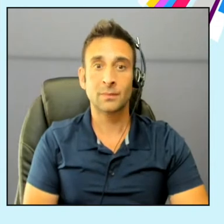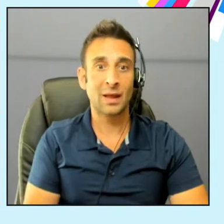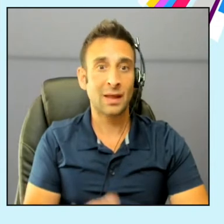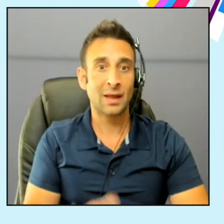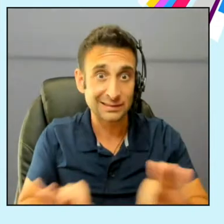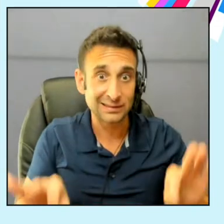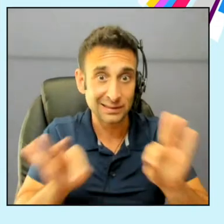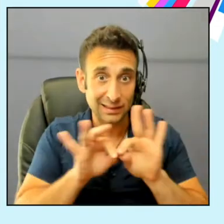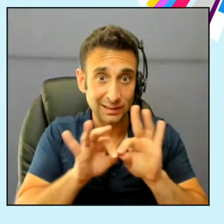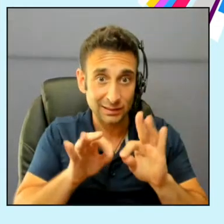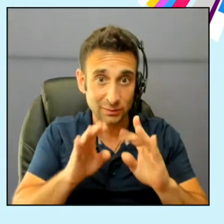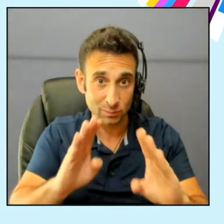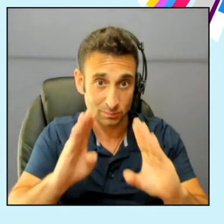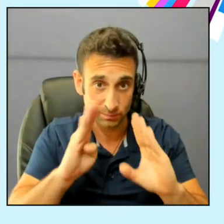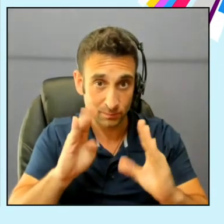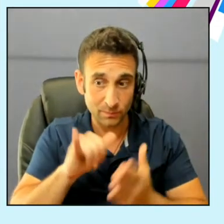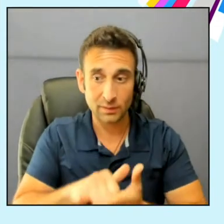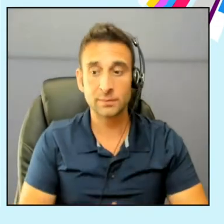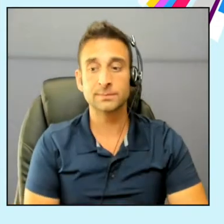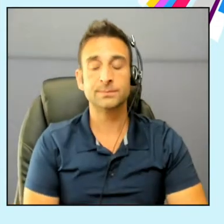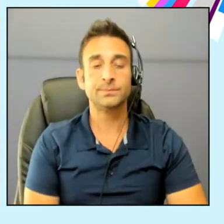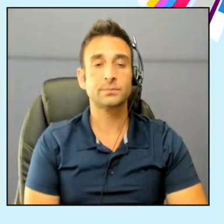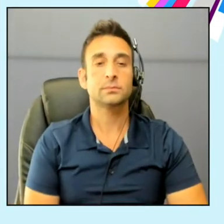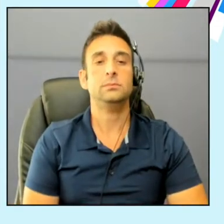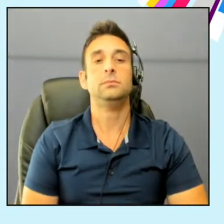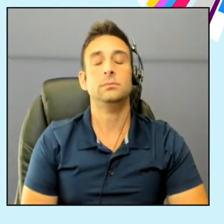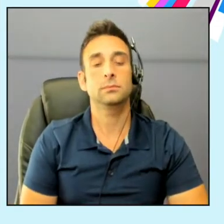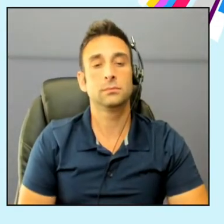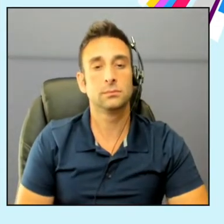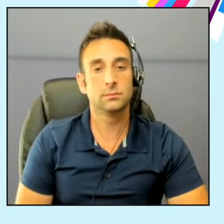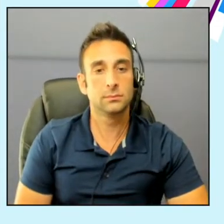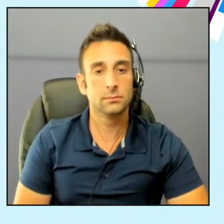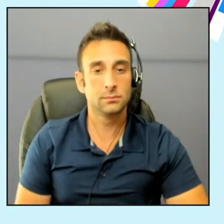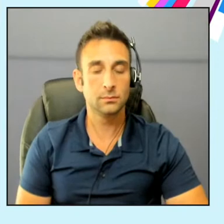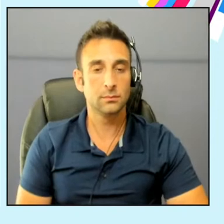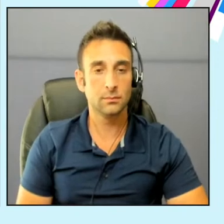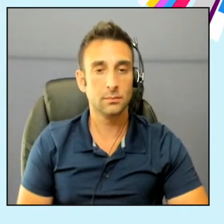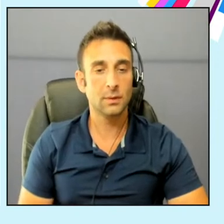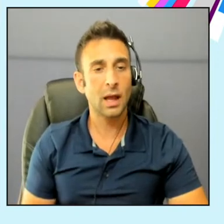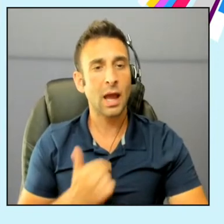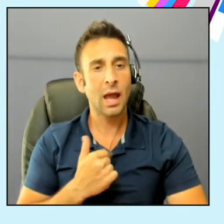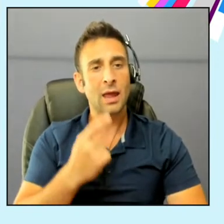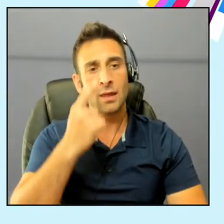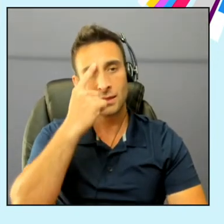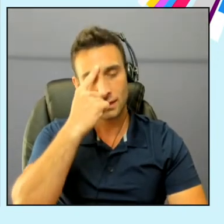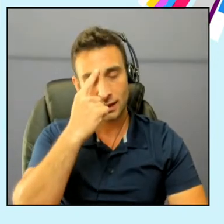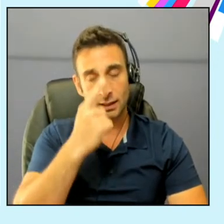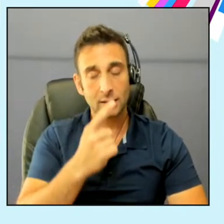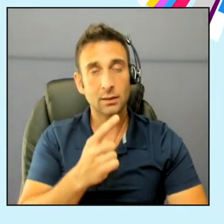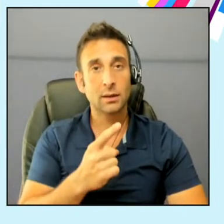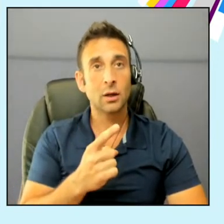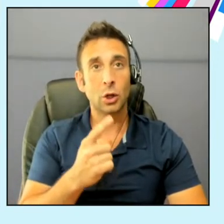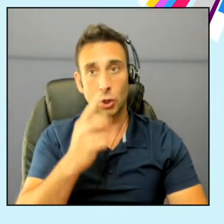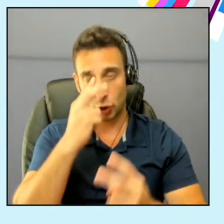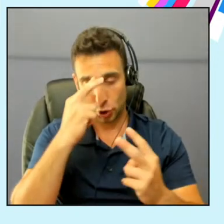And I think we have to look, the ability to look beyond our own. And I